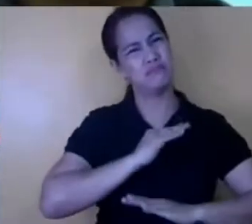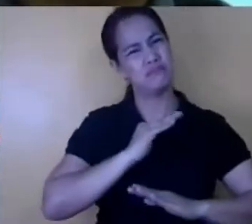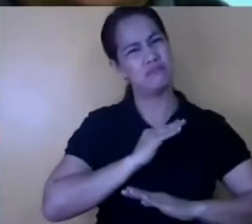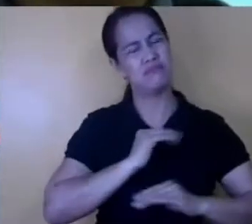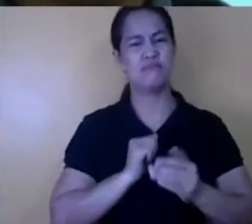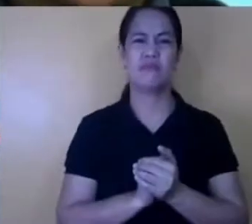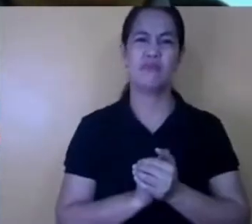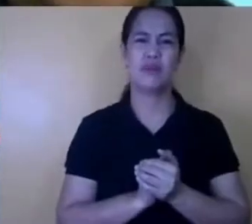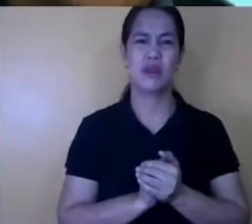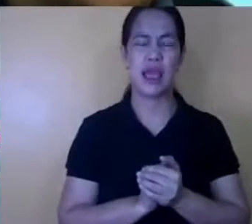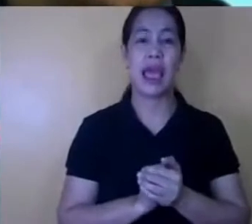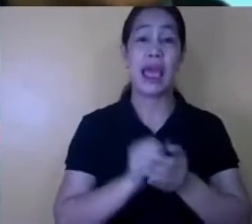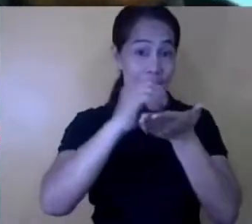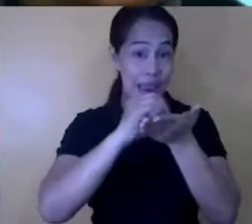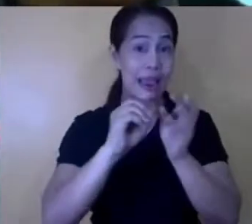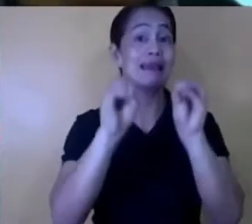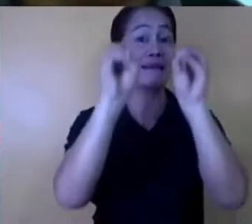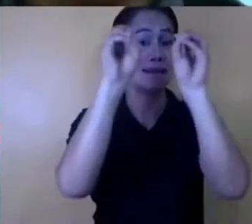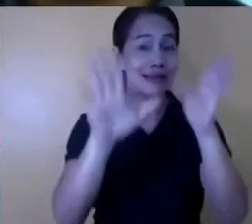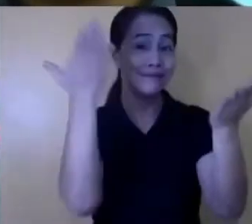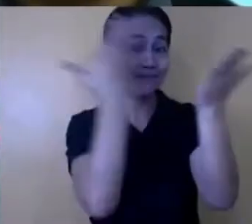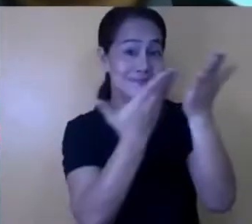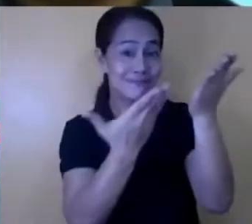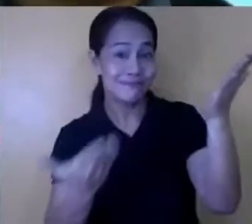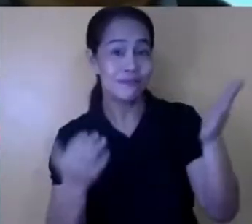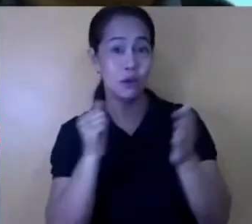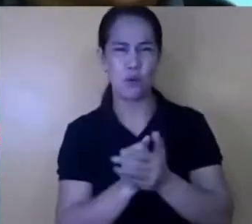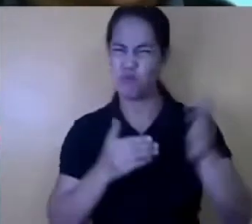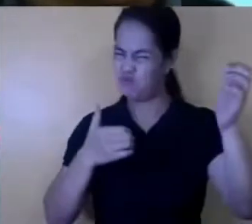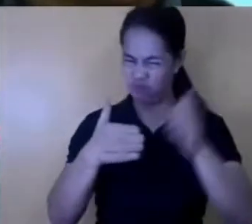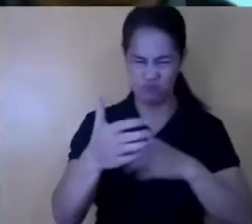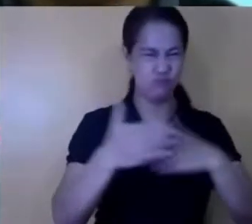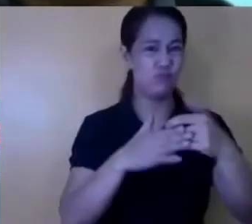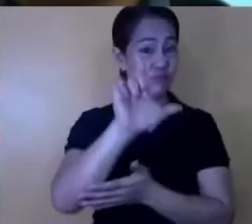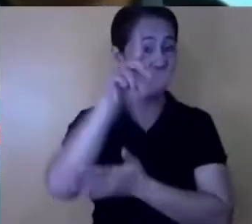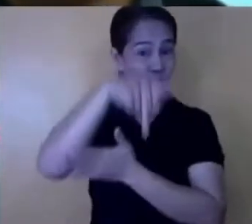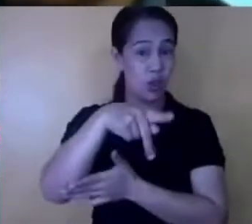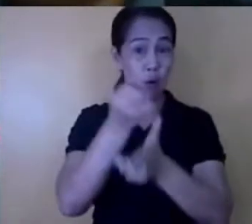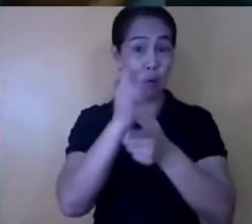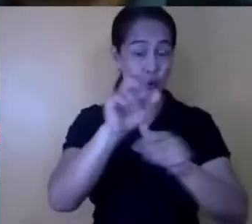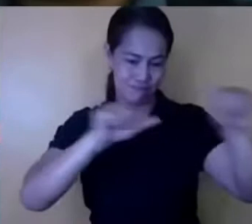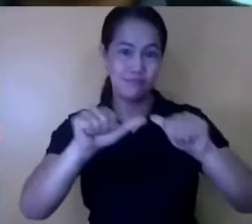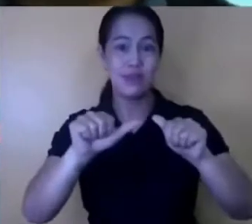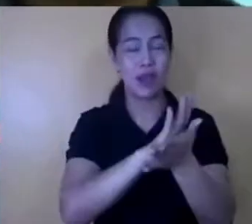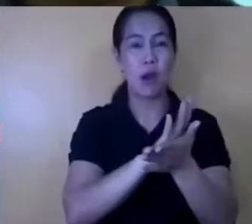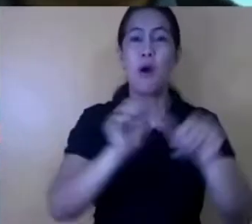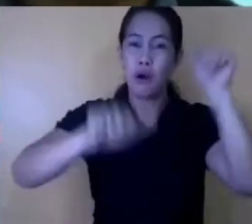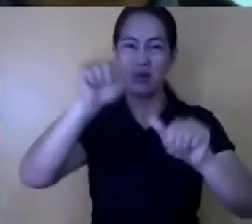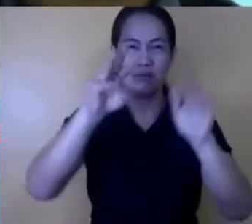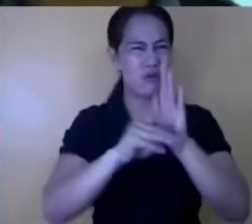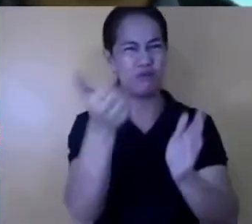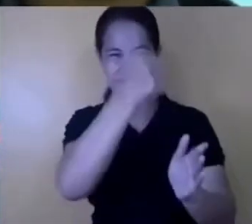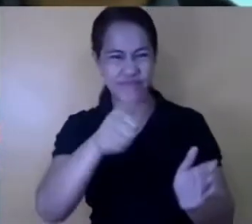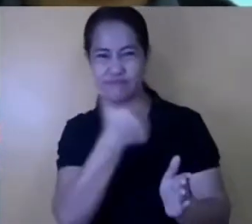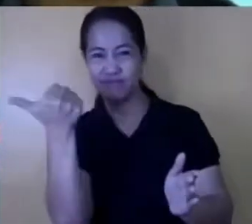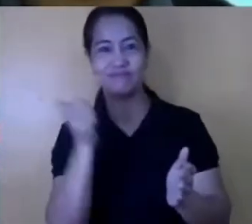annotated teaching material, whether it's a lesson plan, an activity sheet, assessment material, or any others that